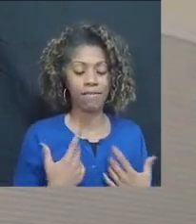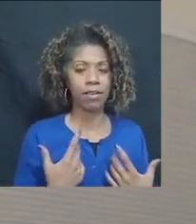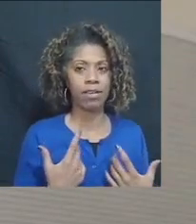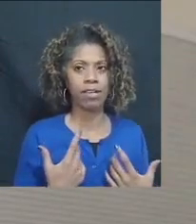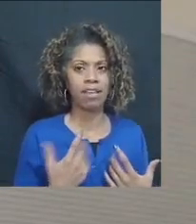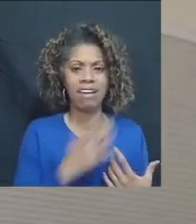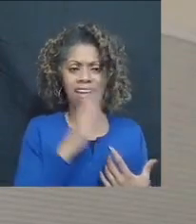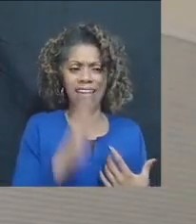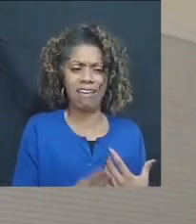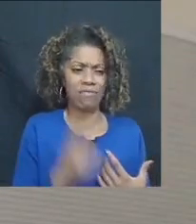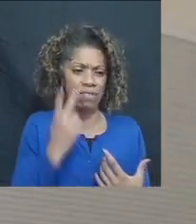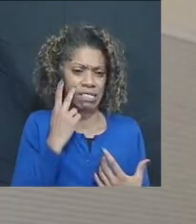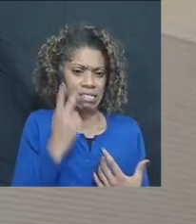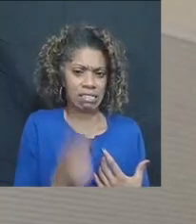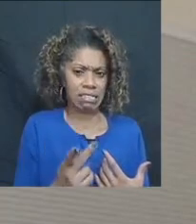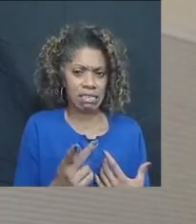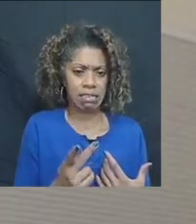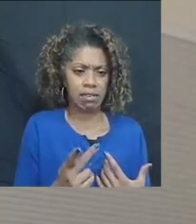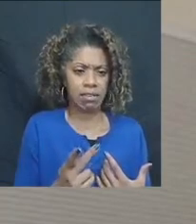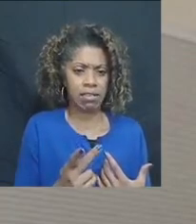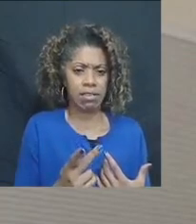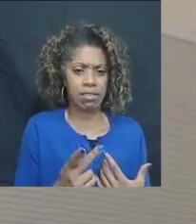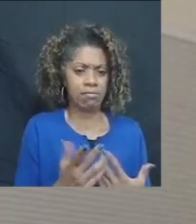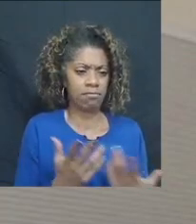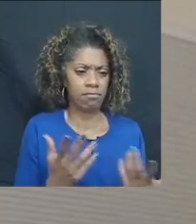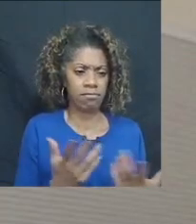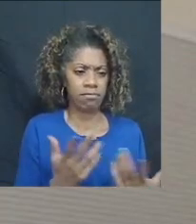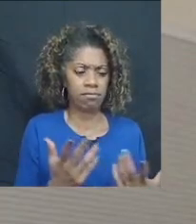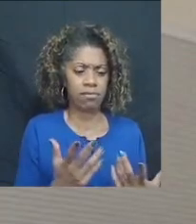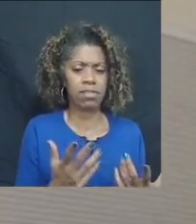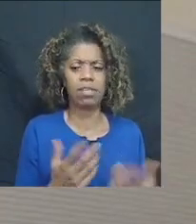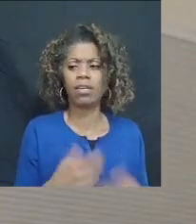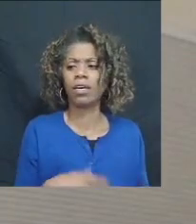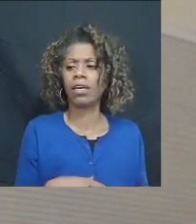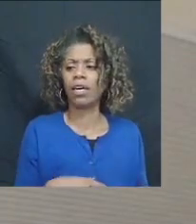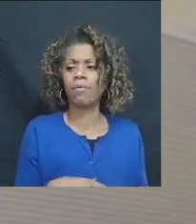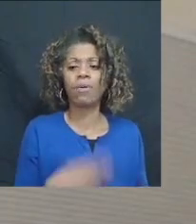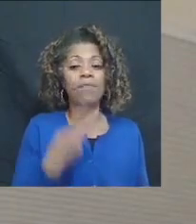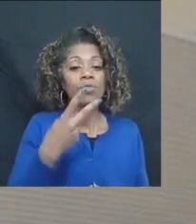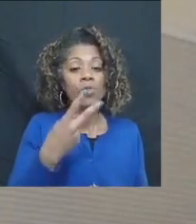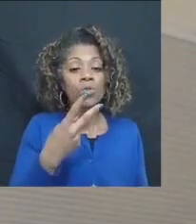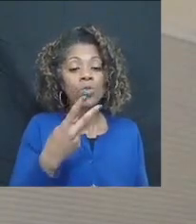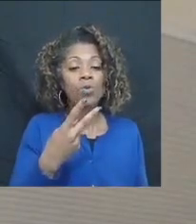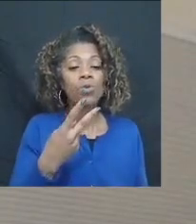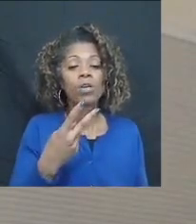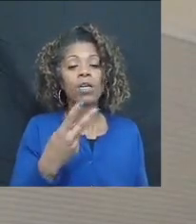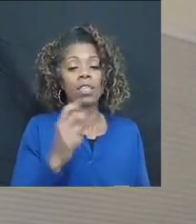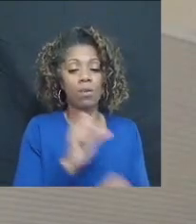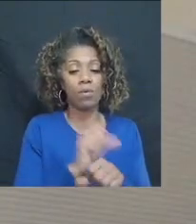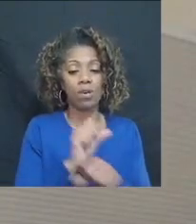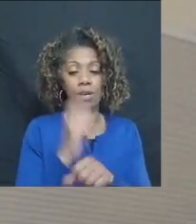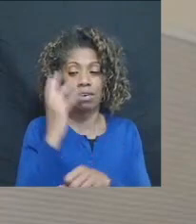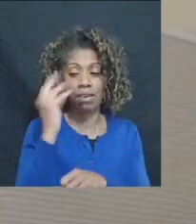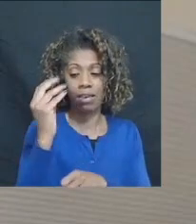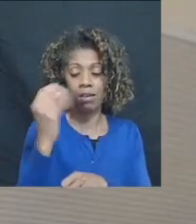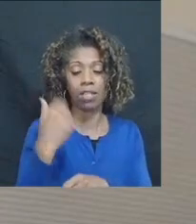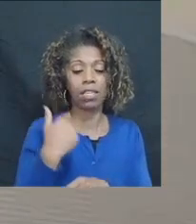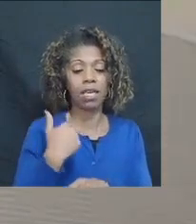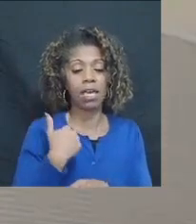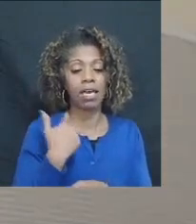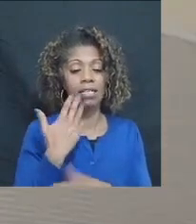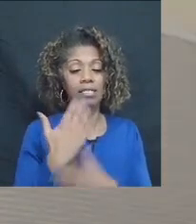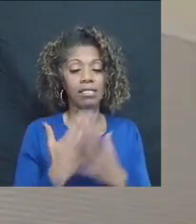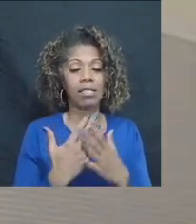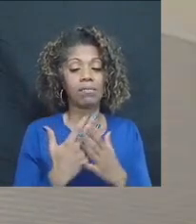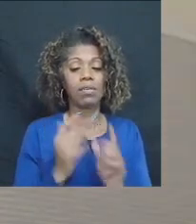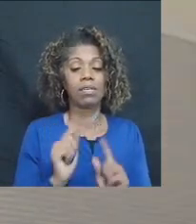had their lives threatened. They've had protesters come to their homes and threaten their children, phone calls to their children.